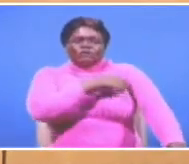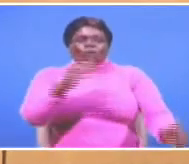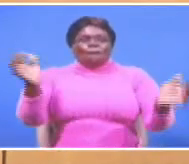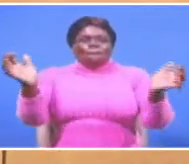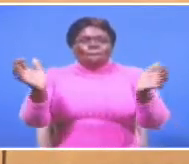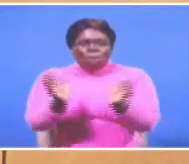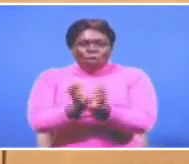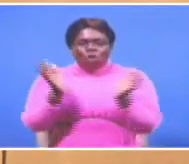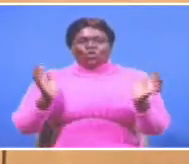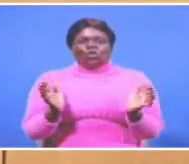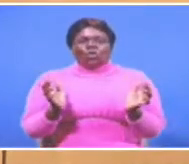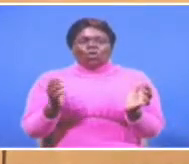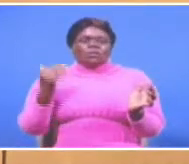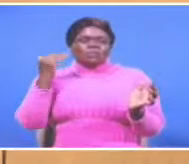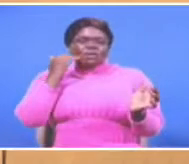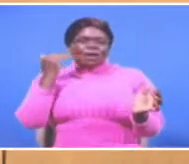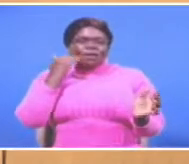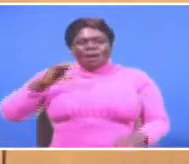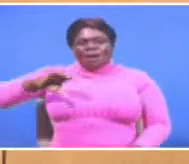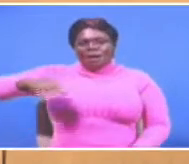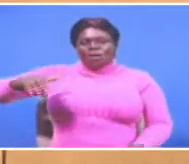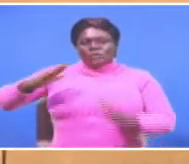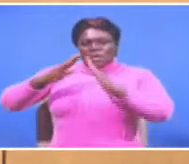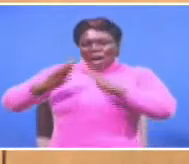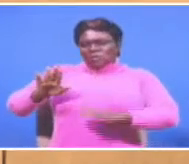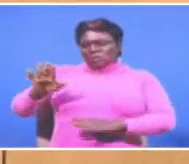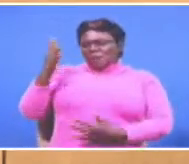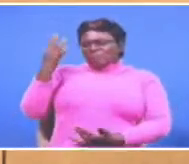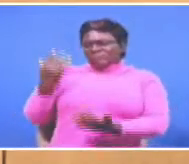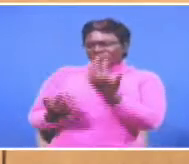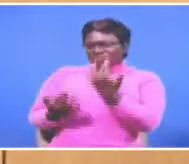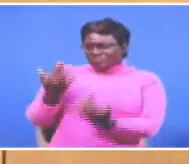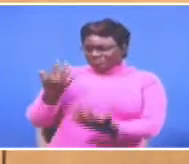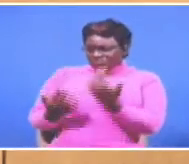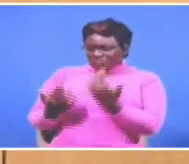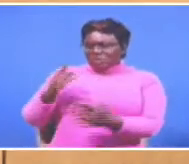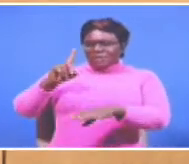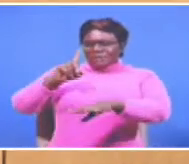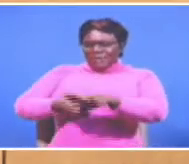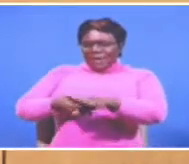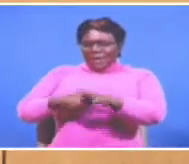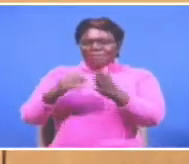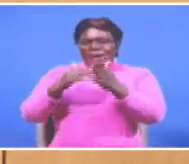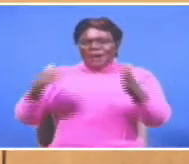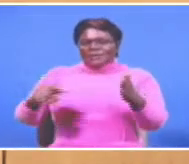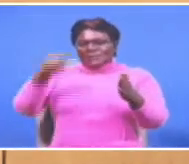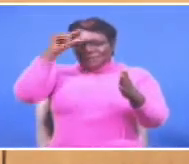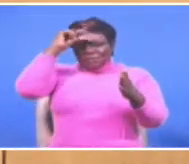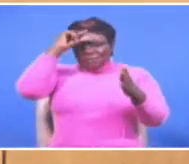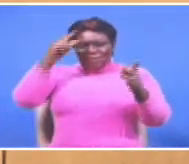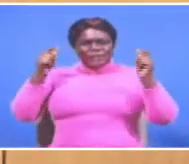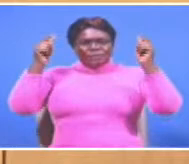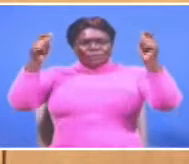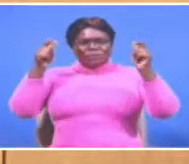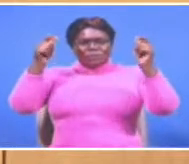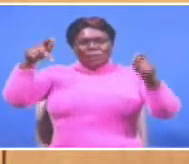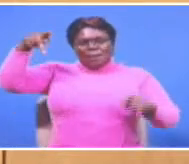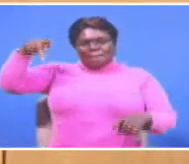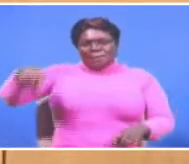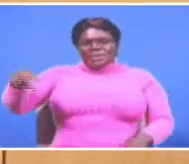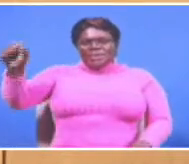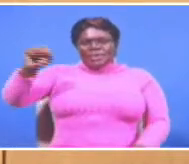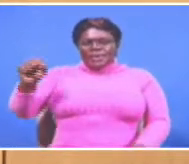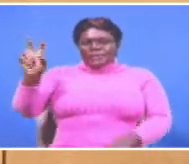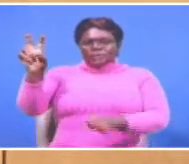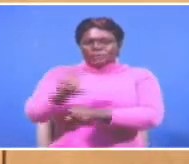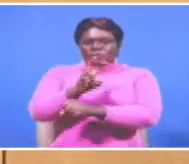Bondo, that's in Siaya County, whose house was torched by protesters during the anti-government demonstrations. Now, the PS also assessed